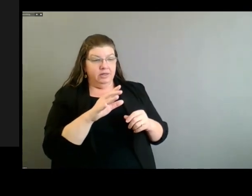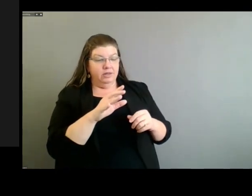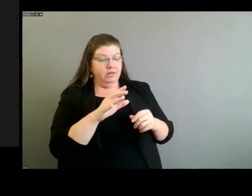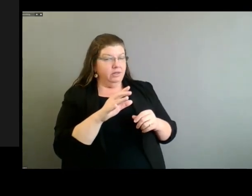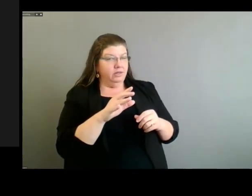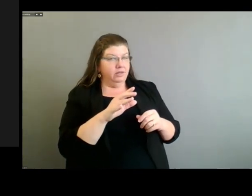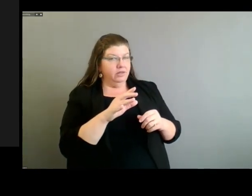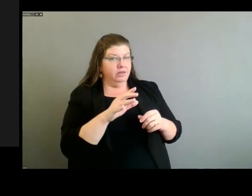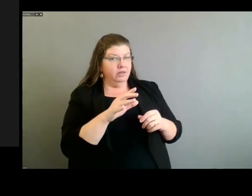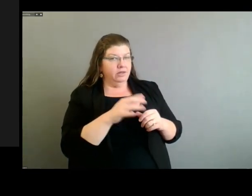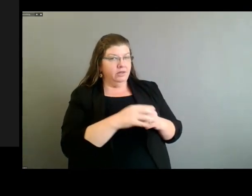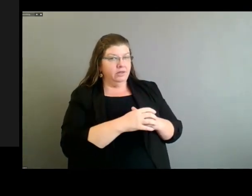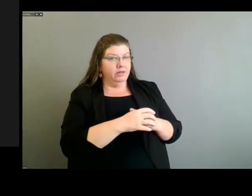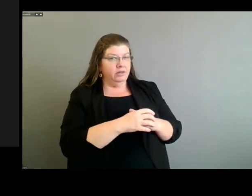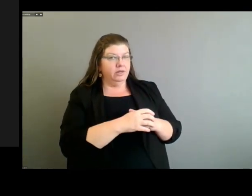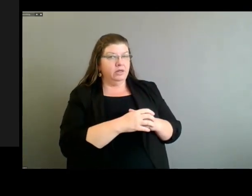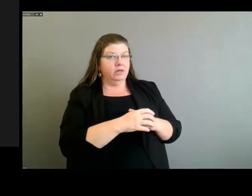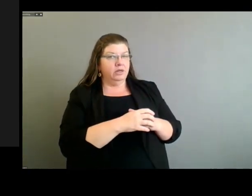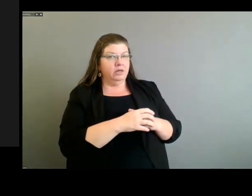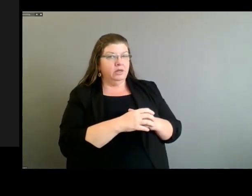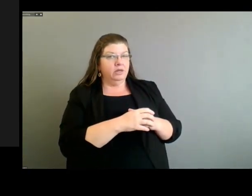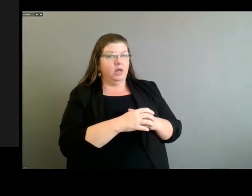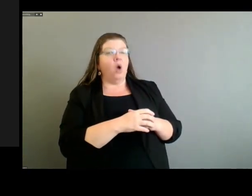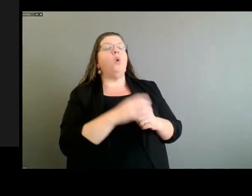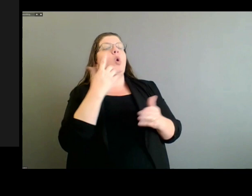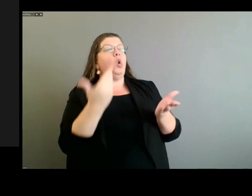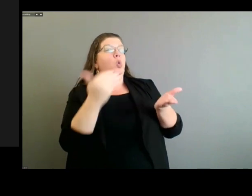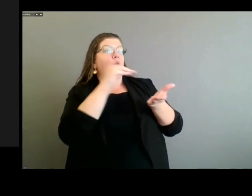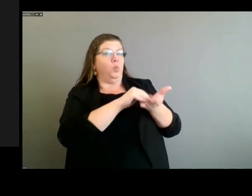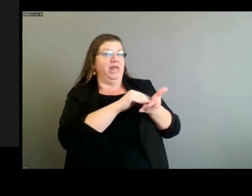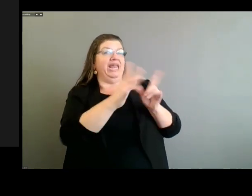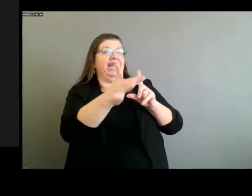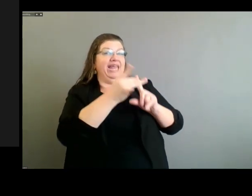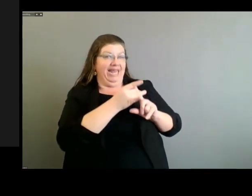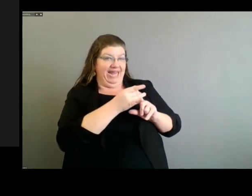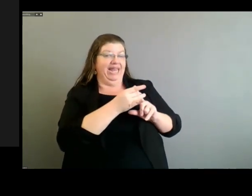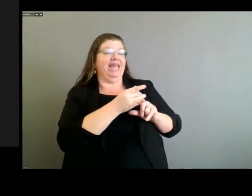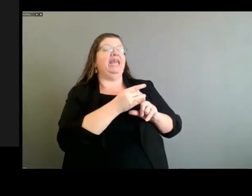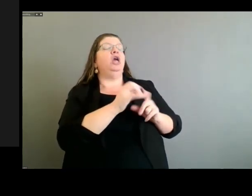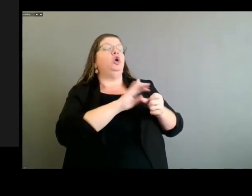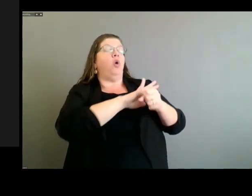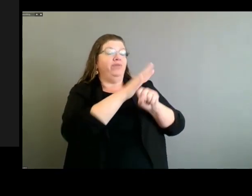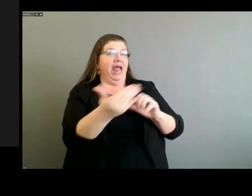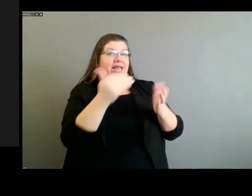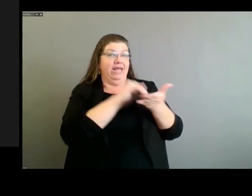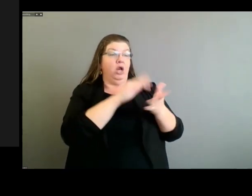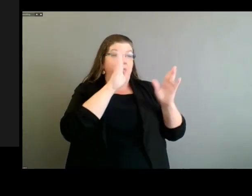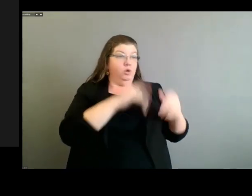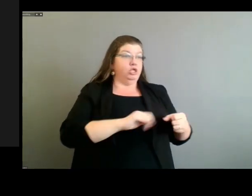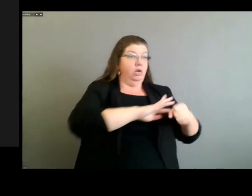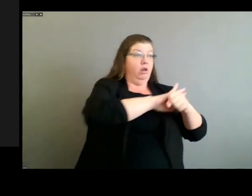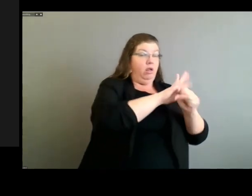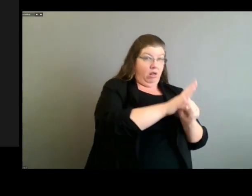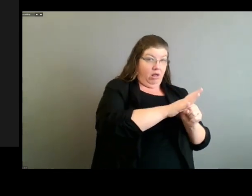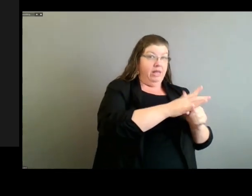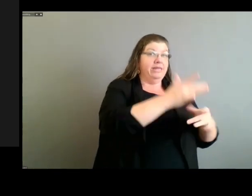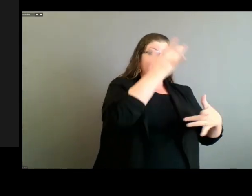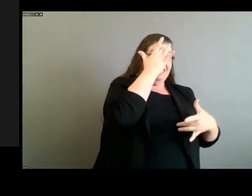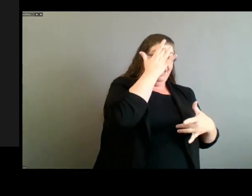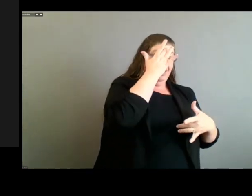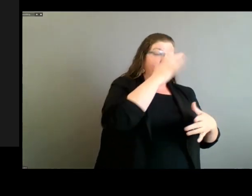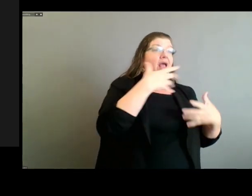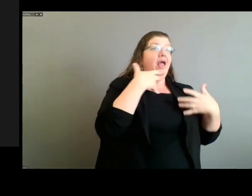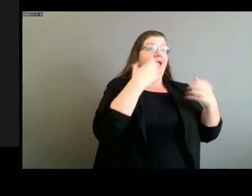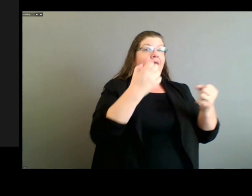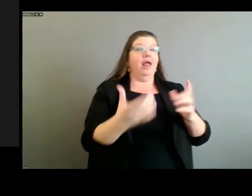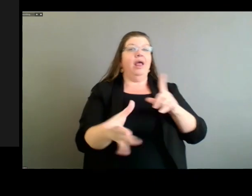reinfections of COVID-19. Have you had cases of COVID-19 reinfections in Santa Barbara County, or is